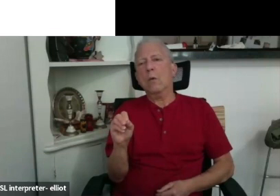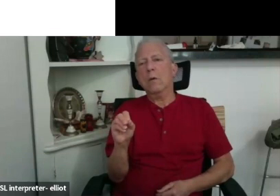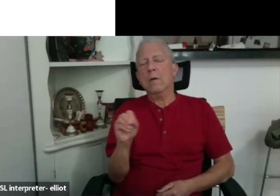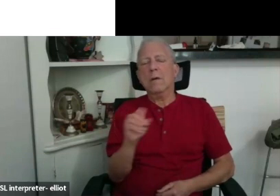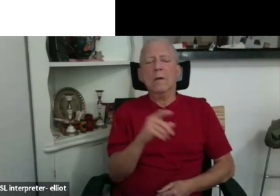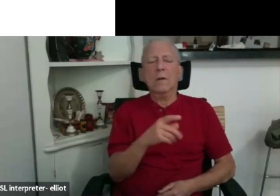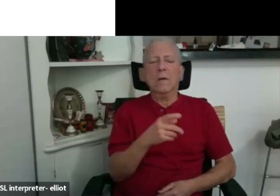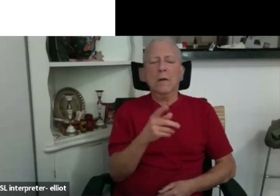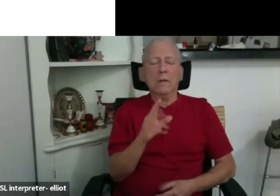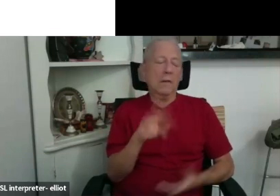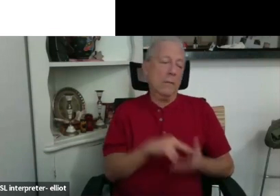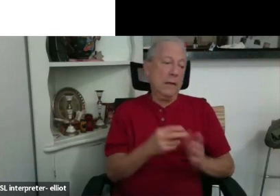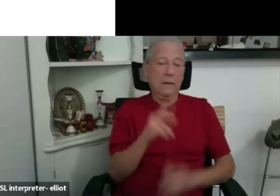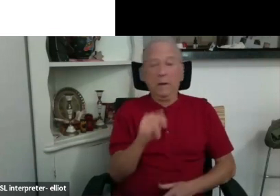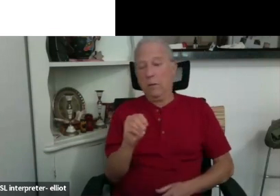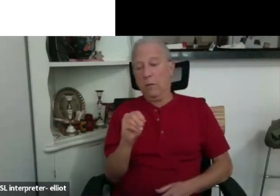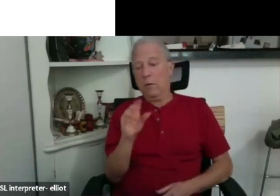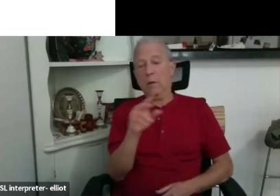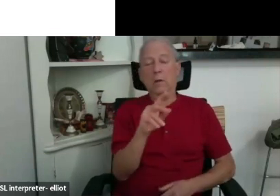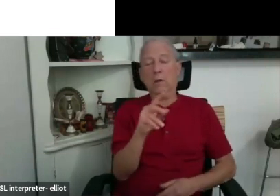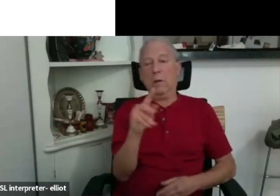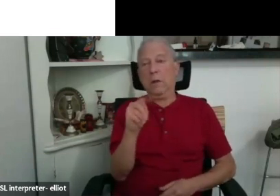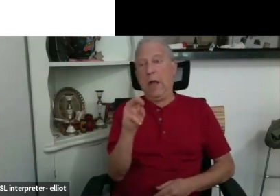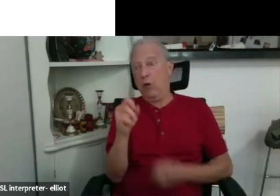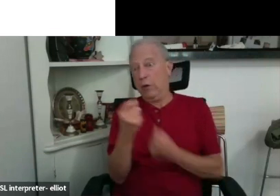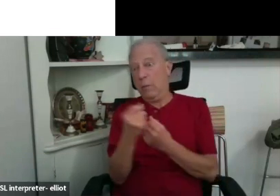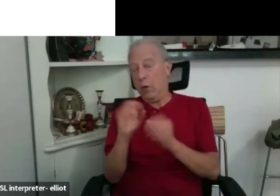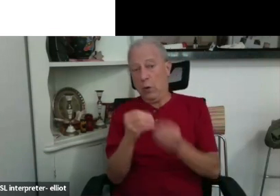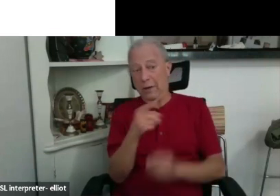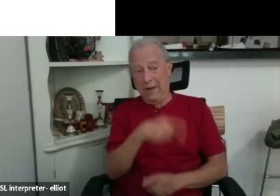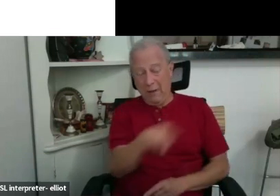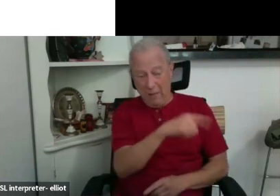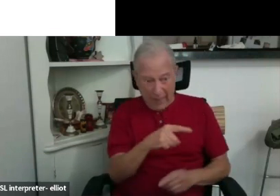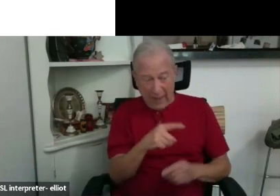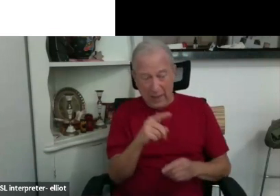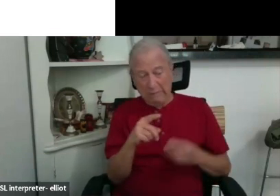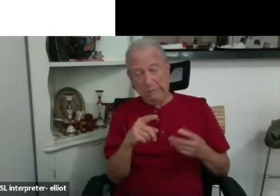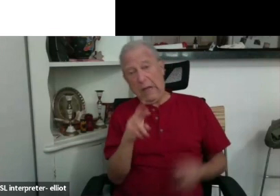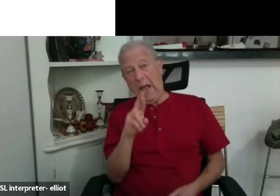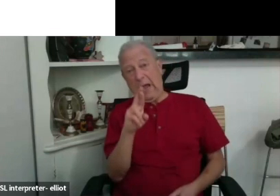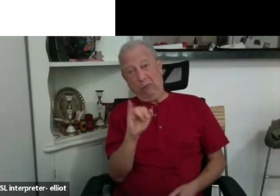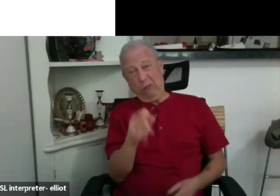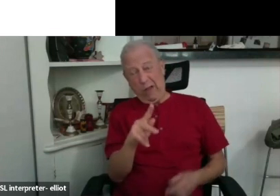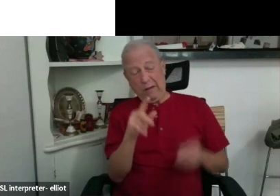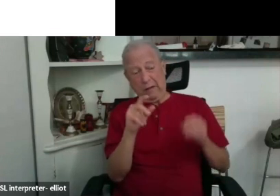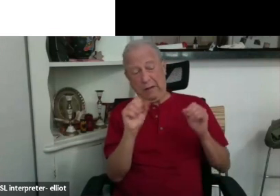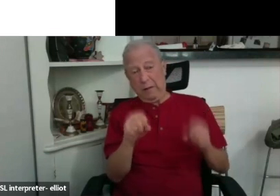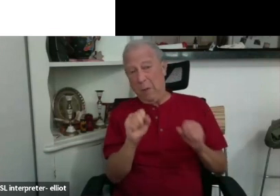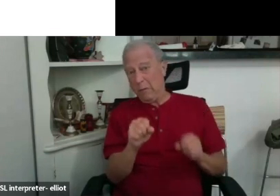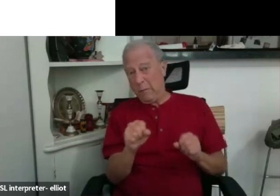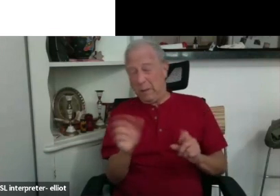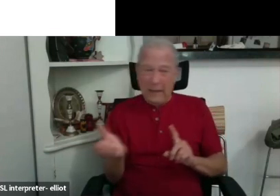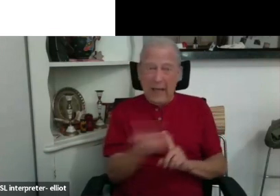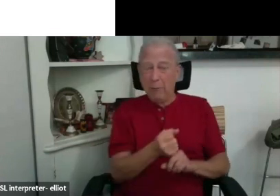supporting organizations. Are they also at risk, or it could be like captured